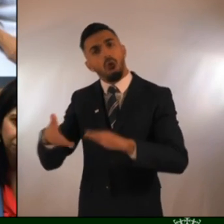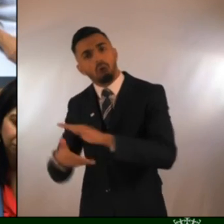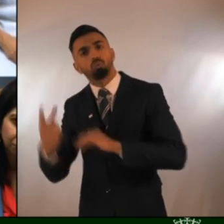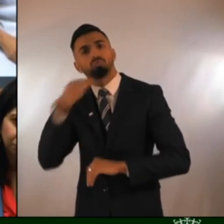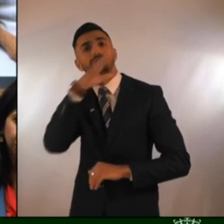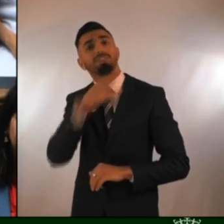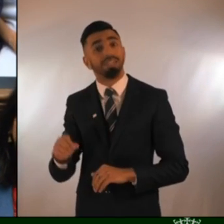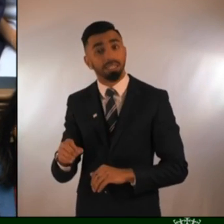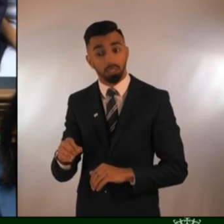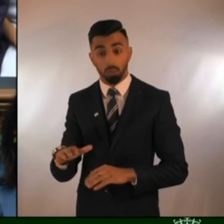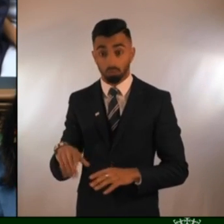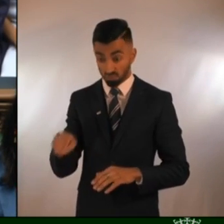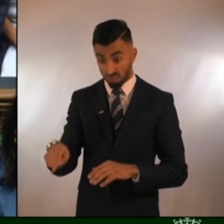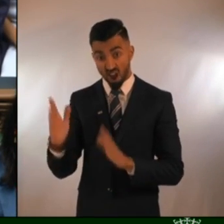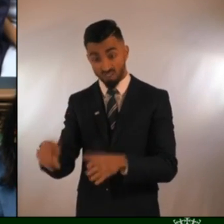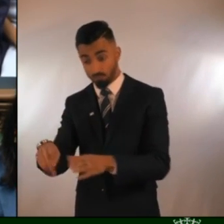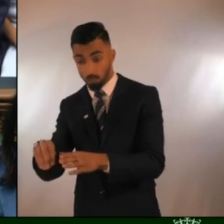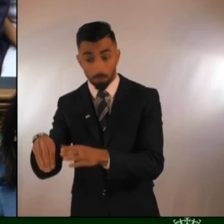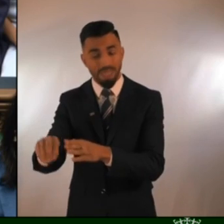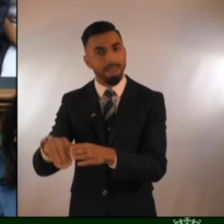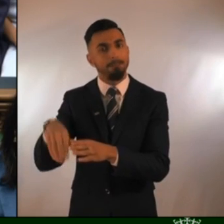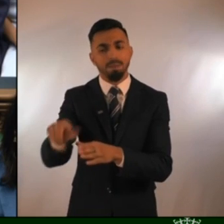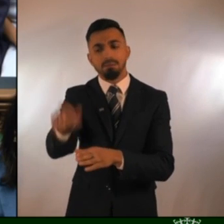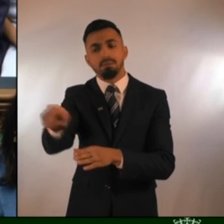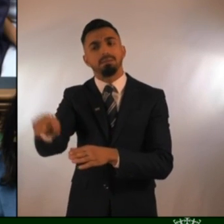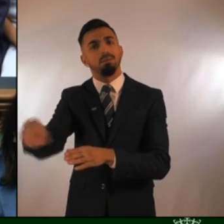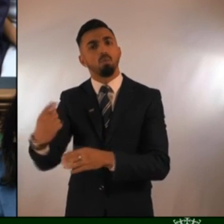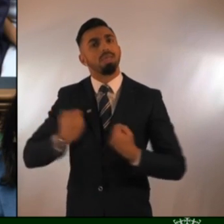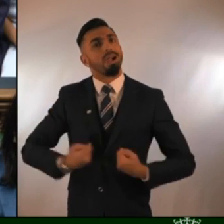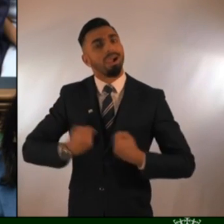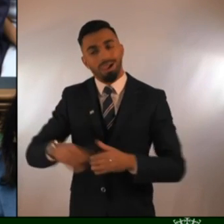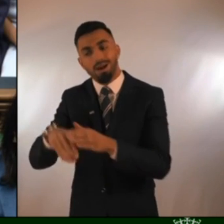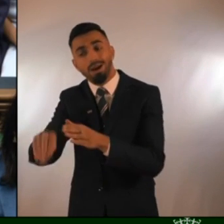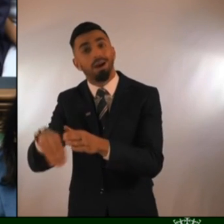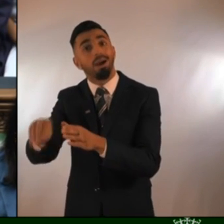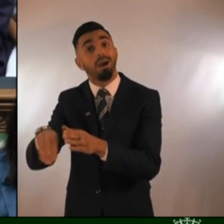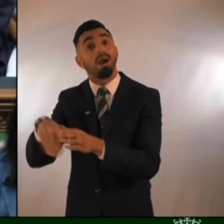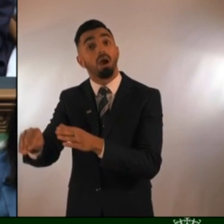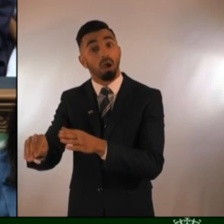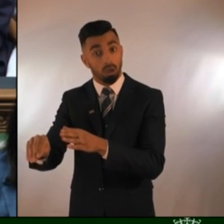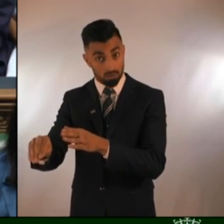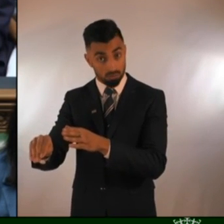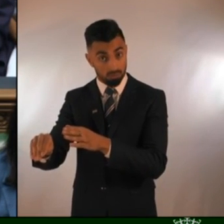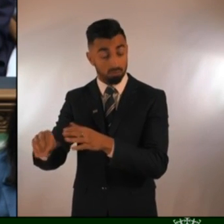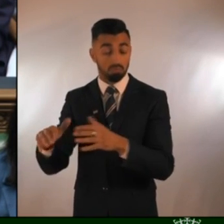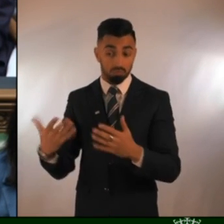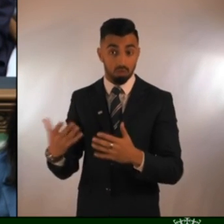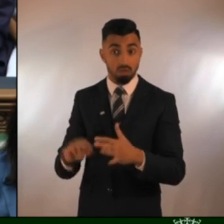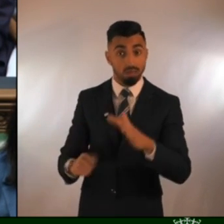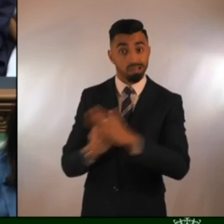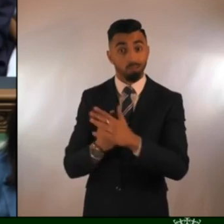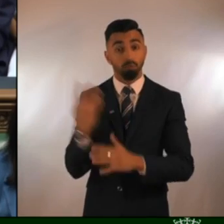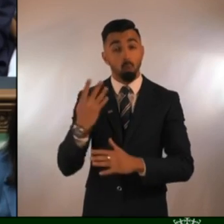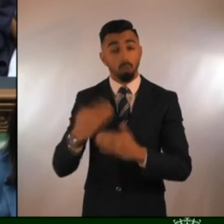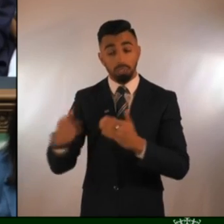statutory sick pay to any employee off work due to coronavirus will for up to 14 days be refunded